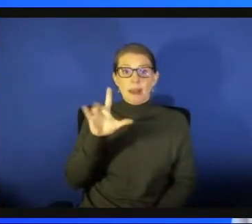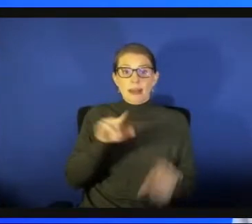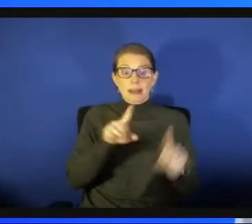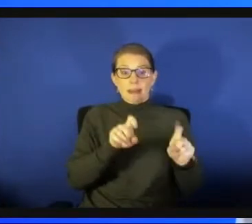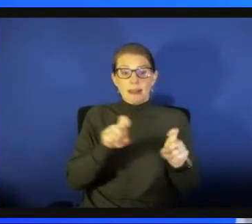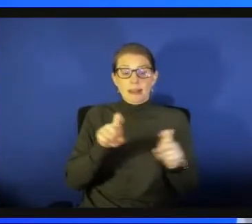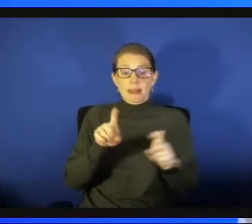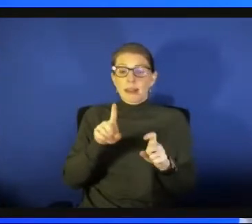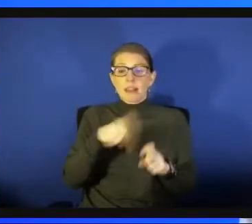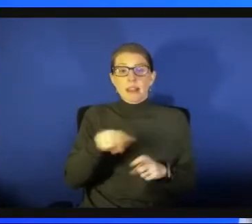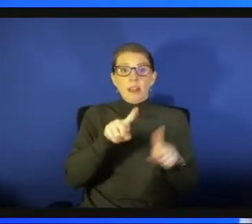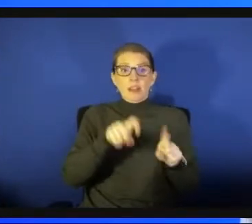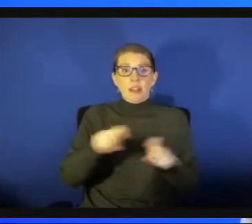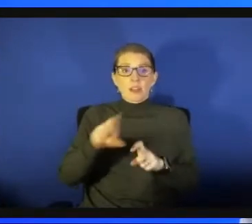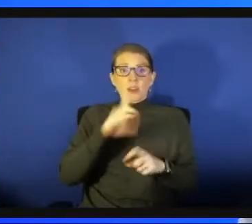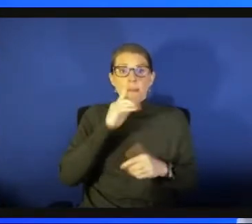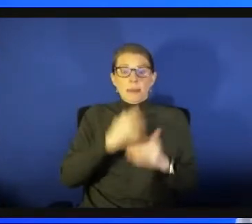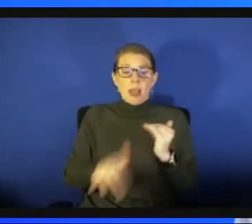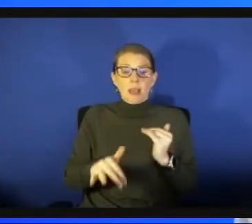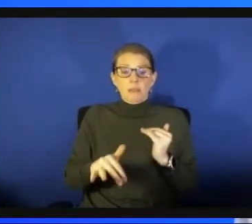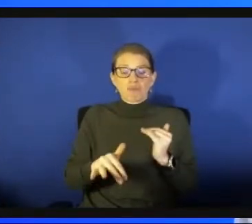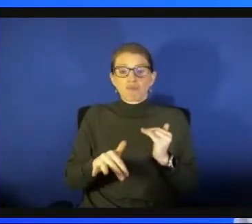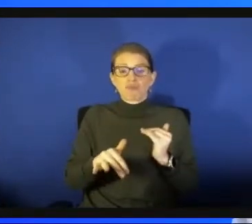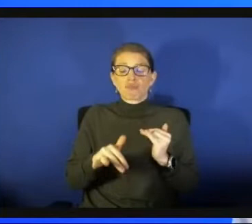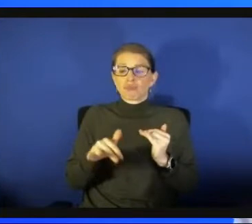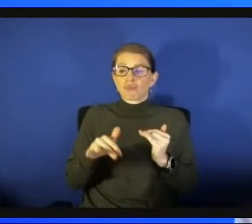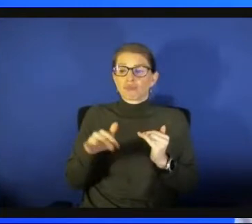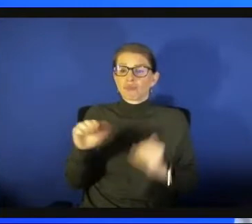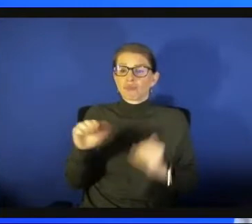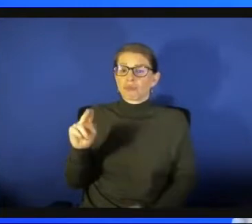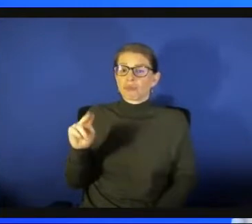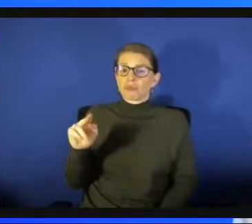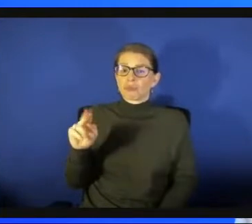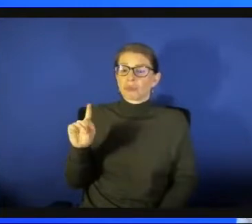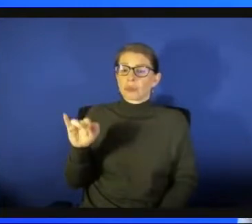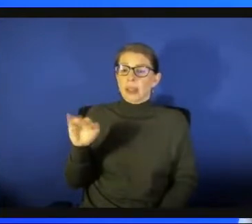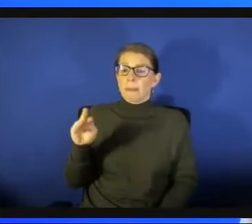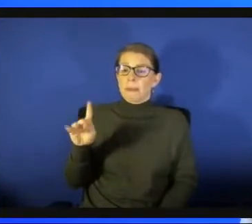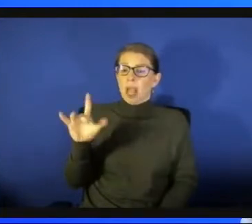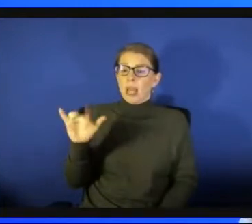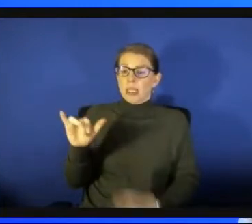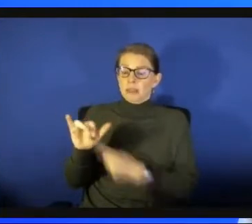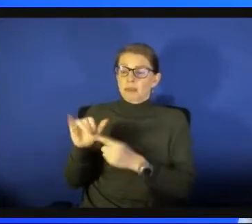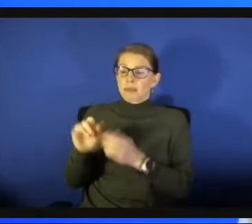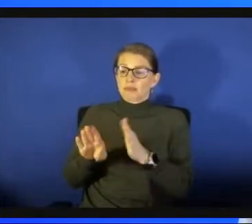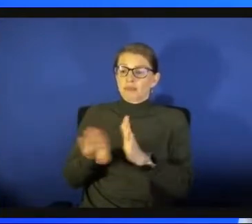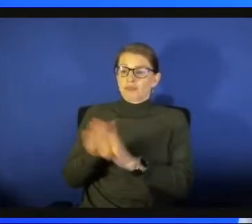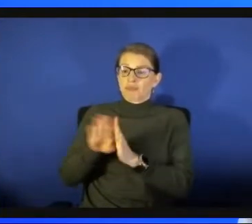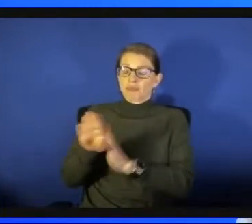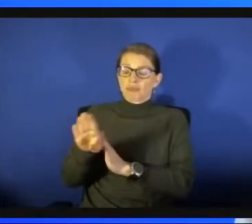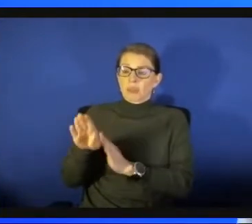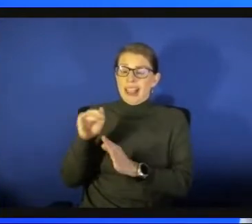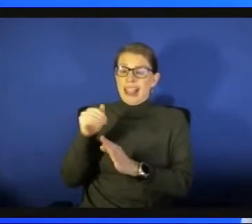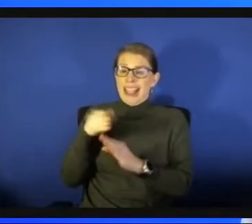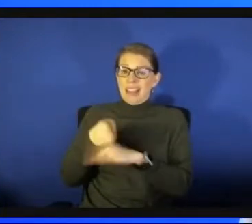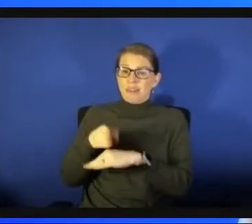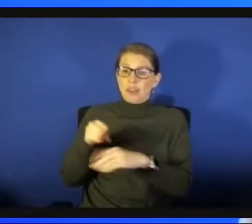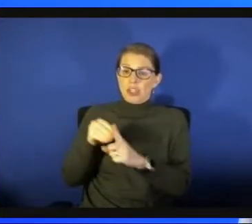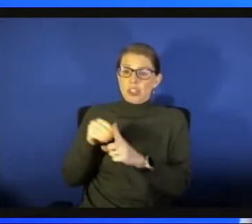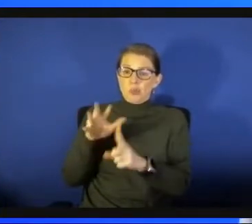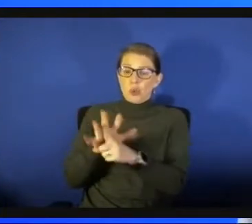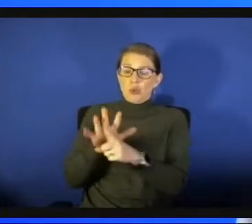blood to look to antibodies, which your body creates after exposure to the spike protein through vaccination